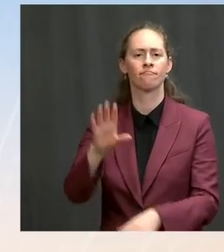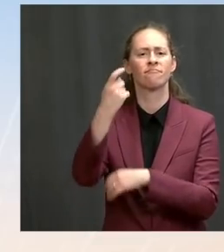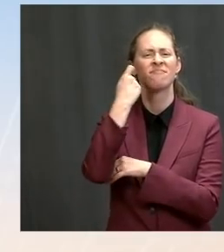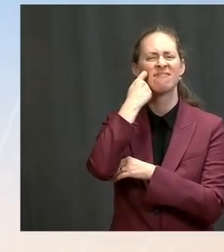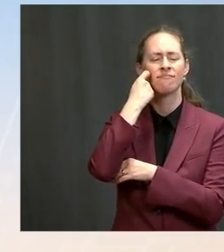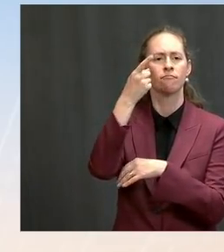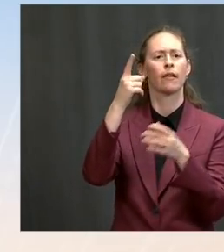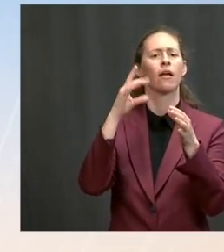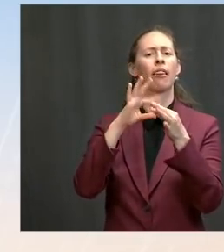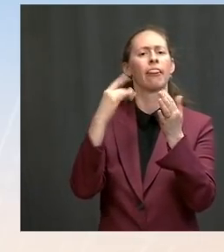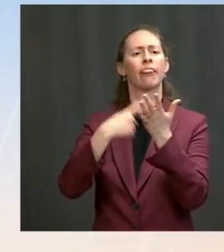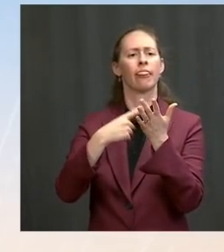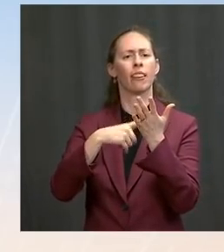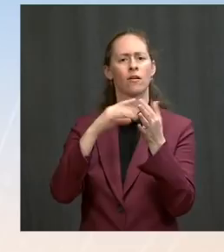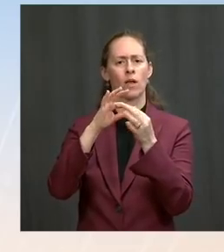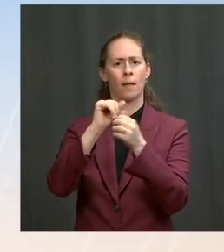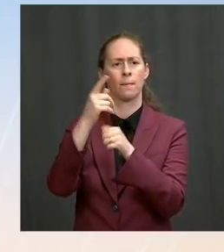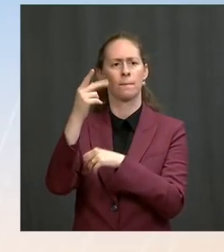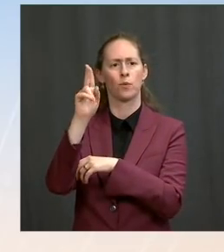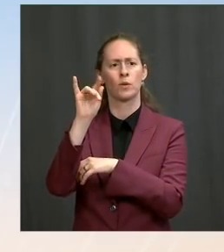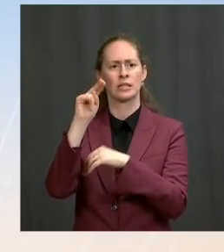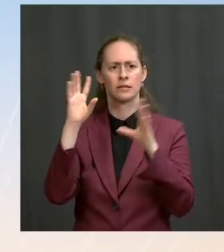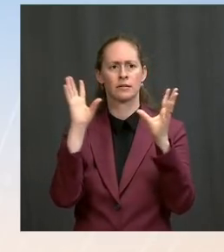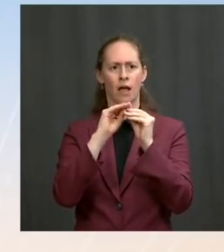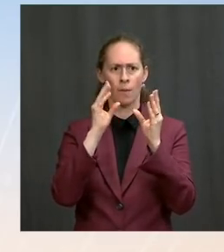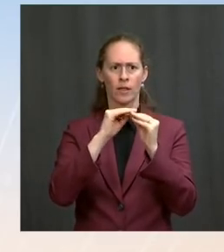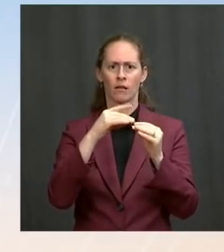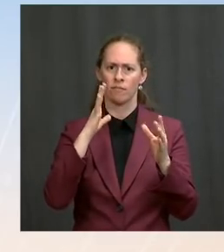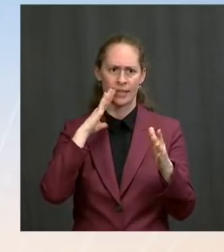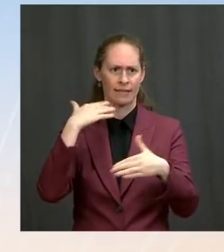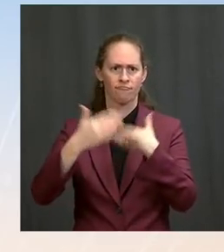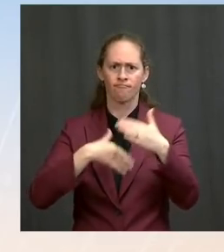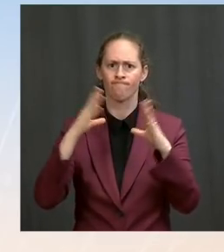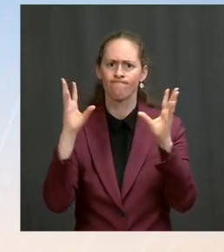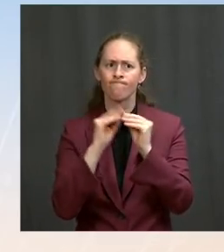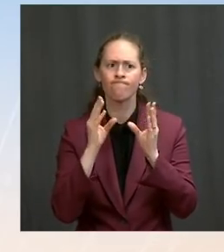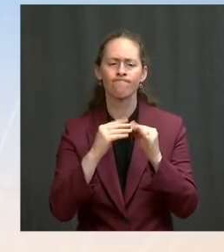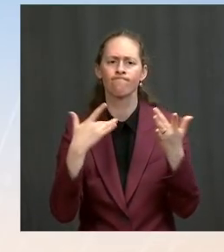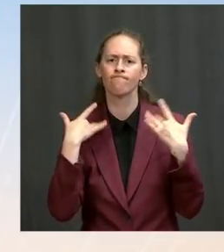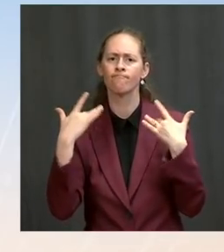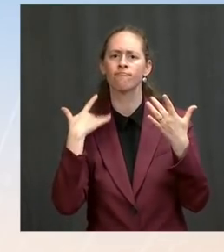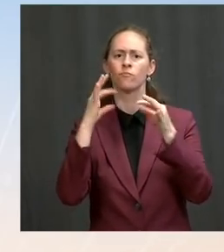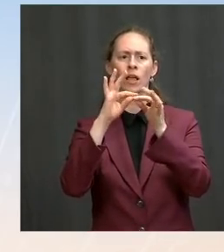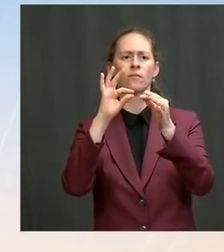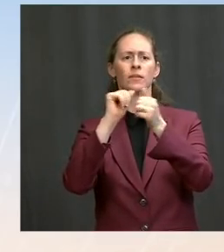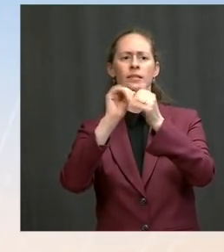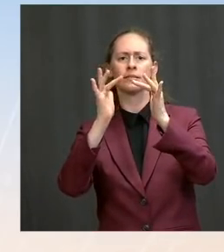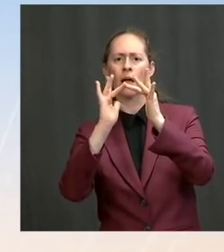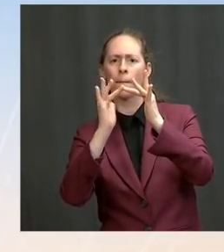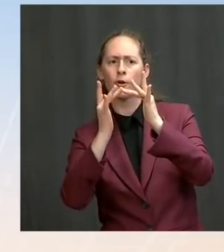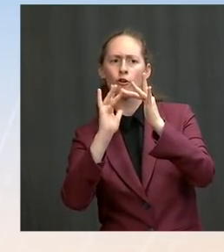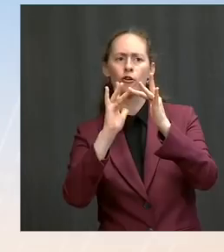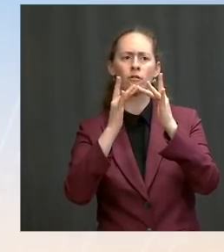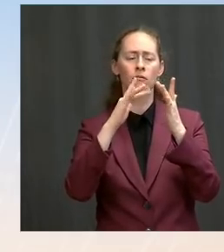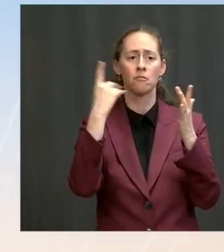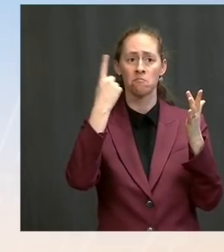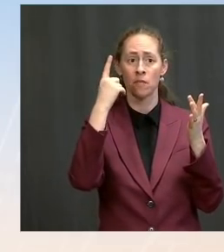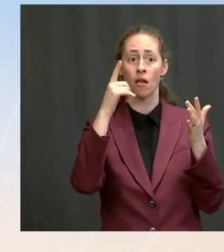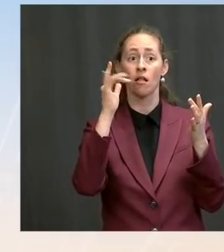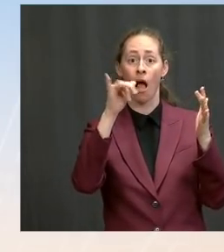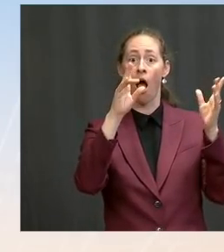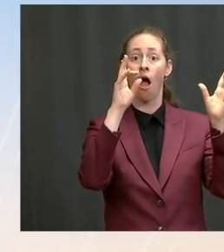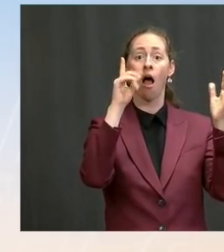pretty quickly on cyber and some other arenas. Can you tell us whether any of those have happened, whether any of those